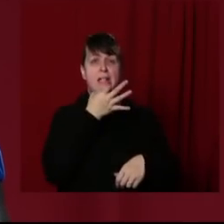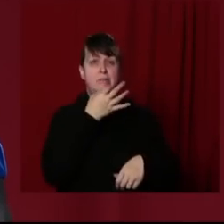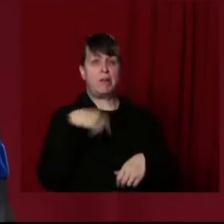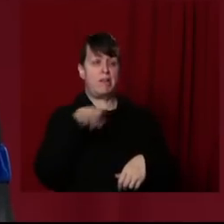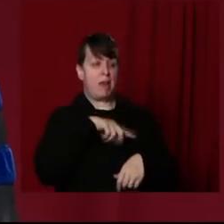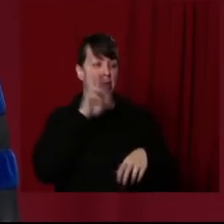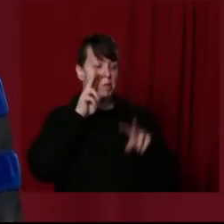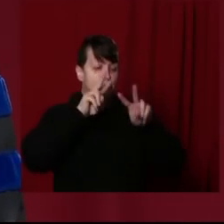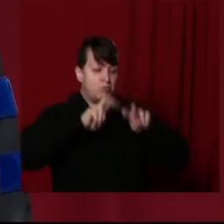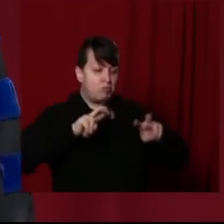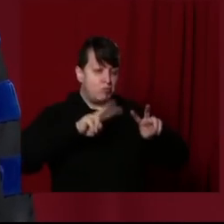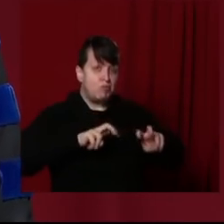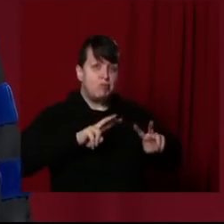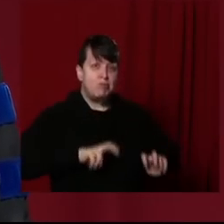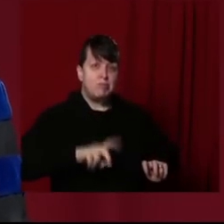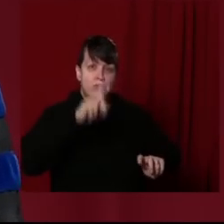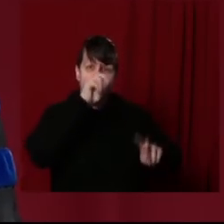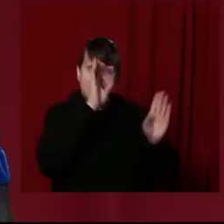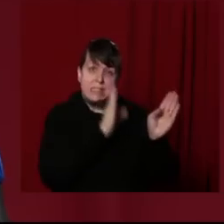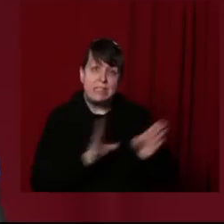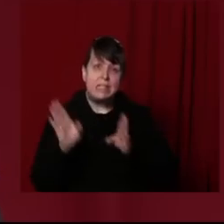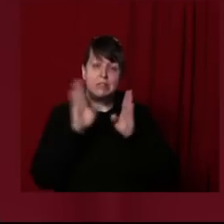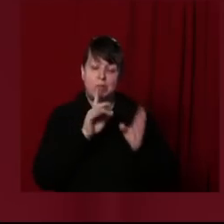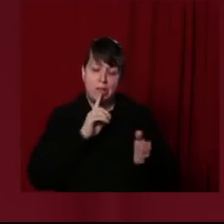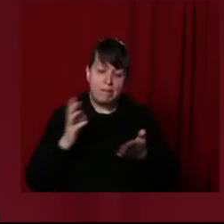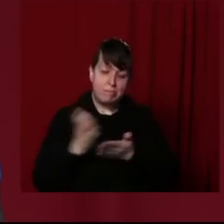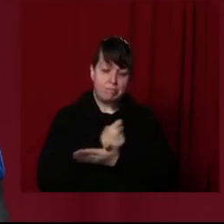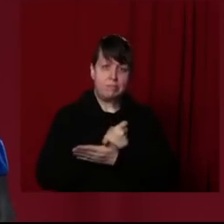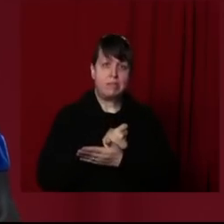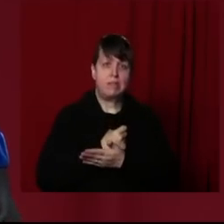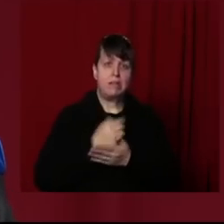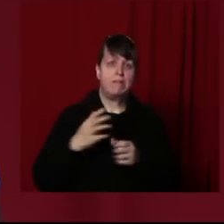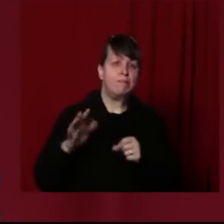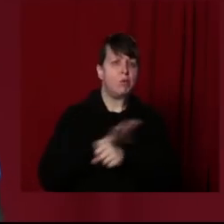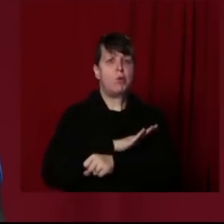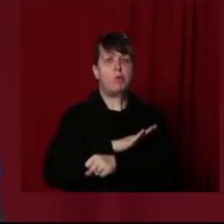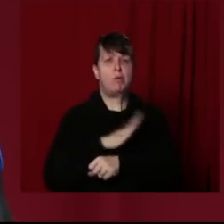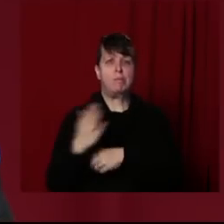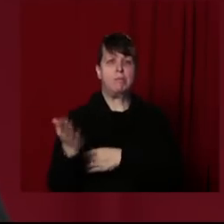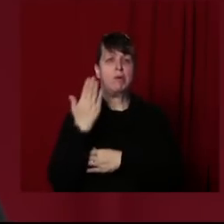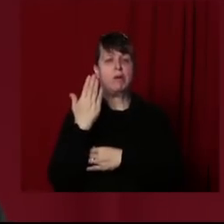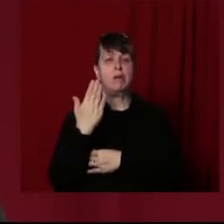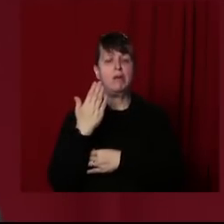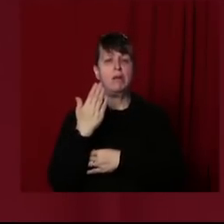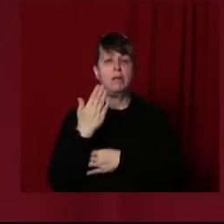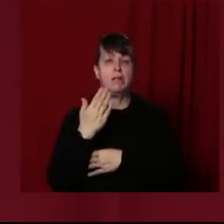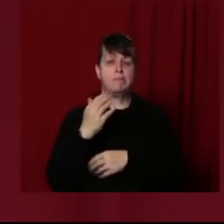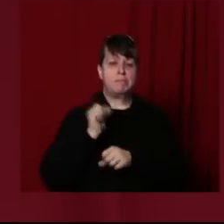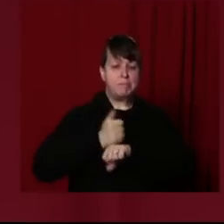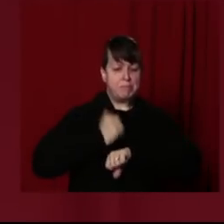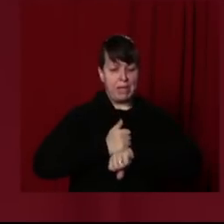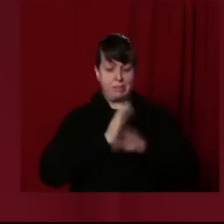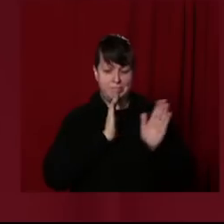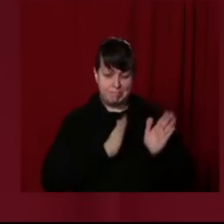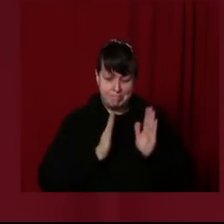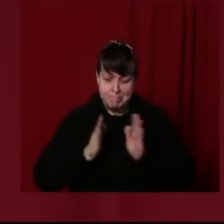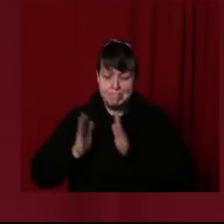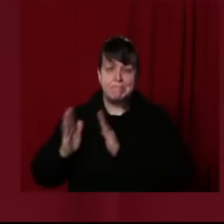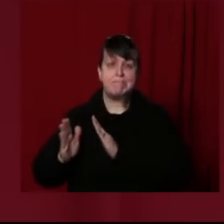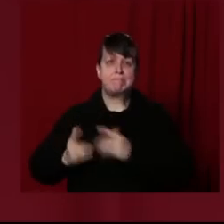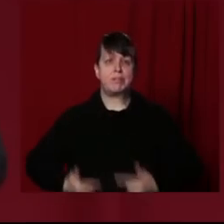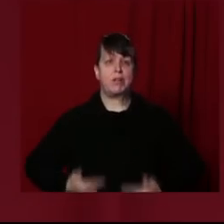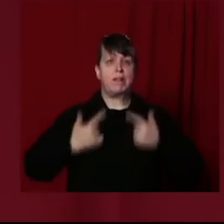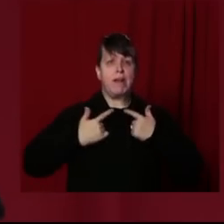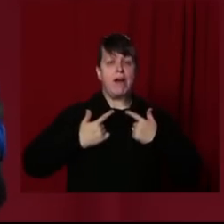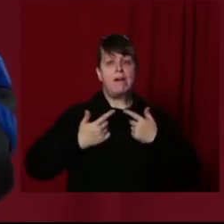gains to strategically taking full advantage of the morning. Bringing order and plan to your morning, to your life,